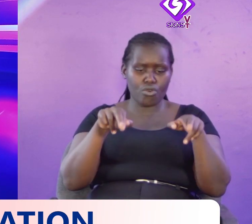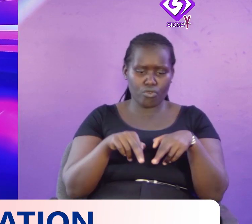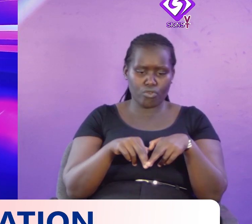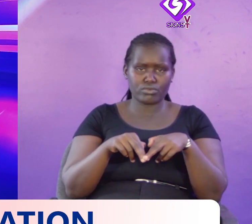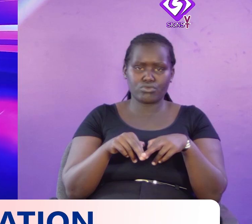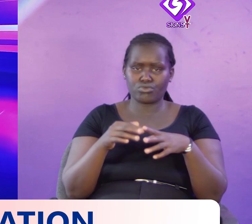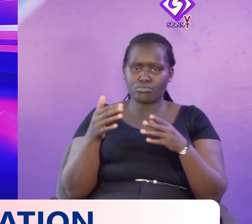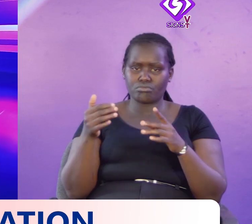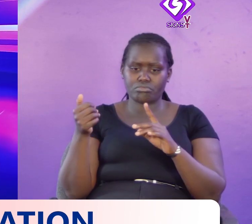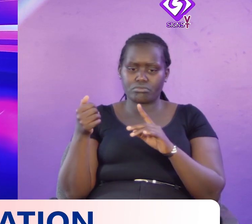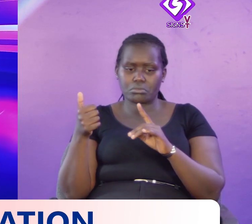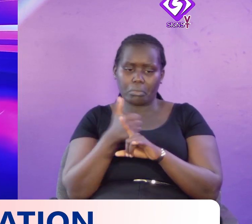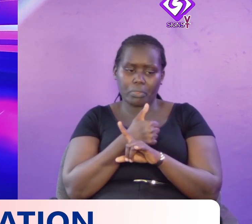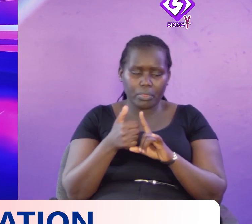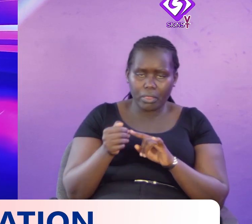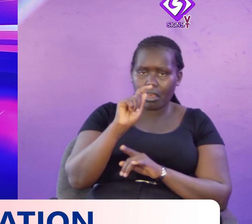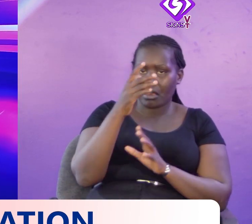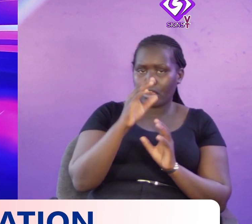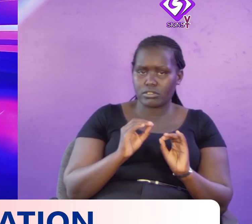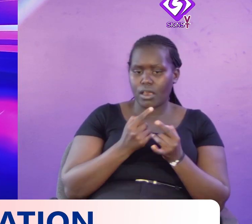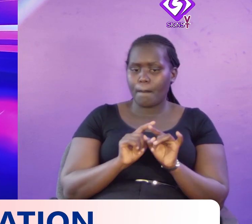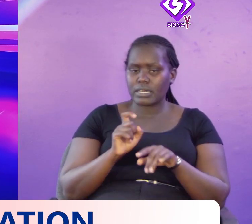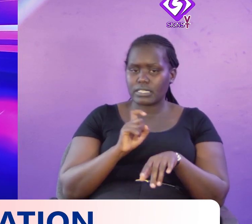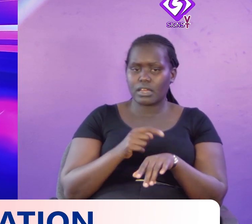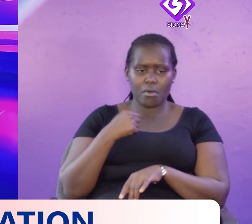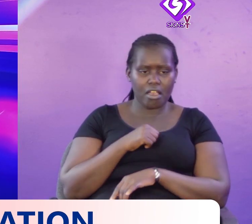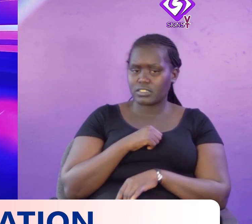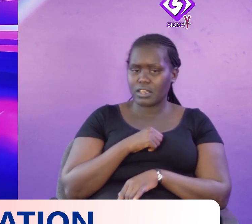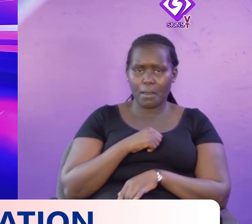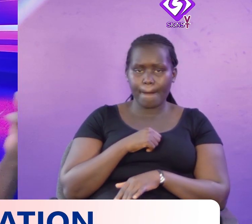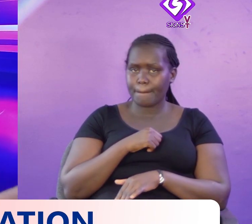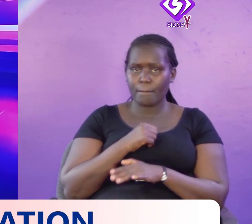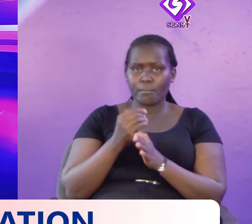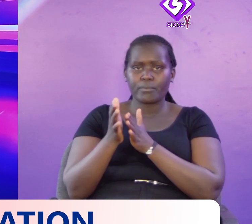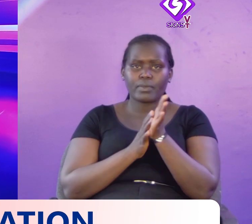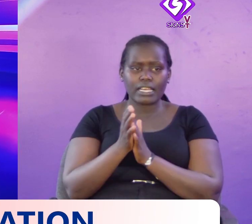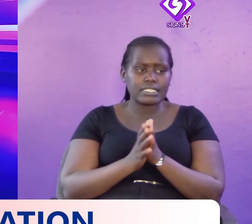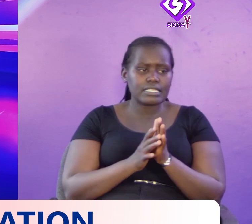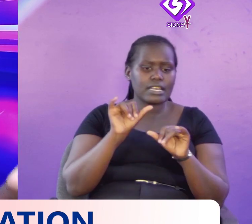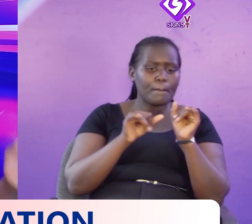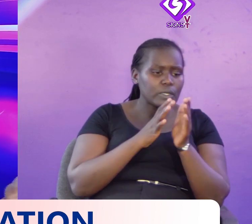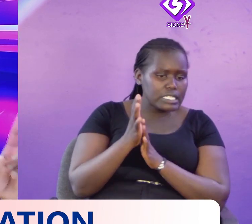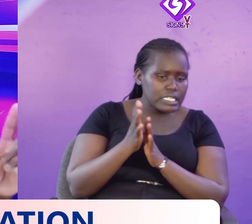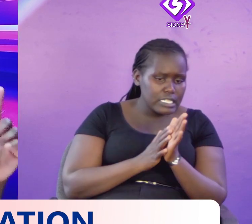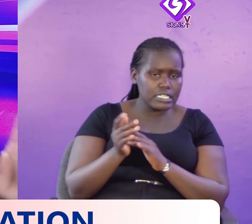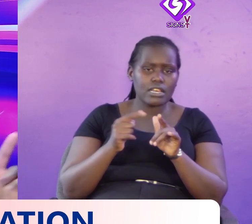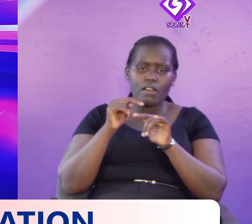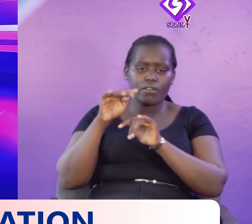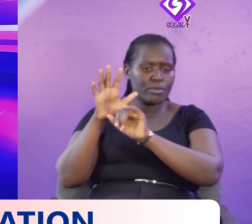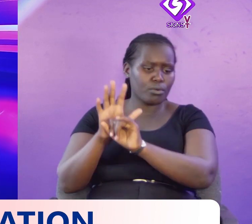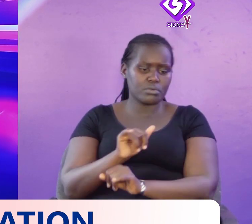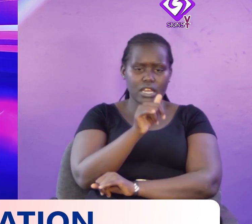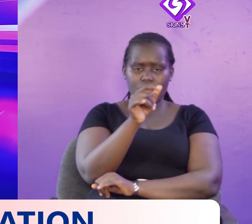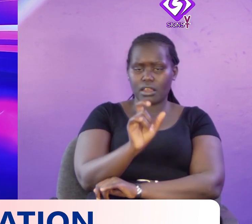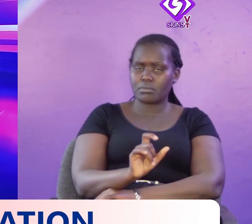the moment sisi wenyewe ndio tunajikoroga, tunajimanipulate, yes, I have my interest, you have your interest, we are pulling one another down, left, right, and